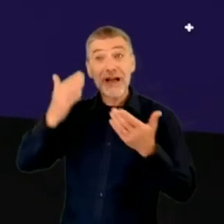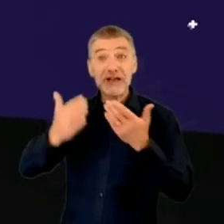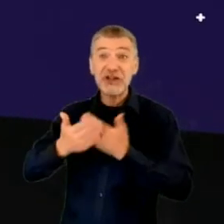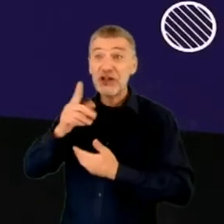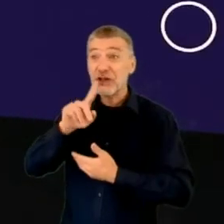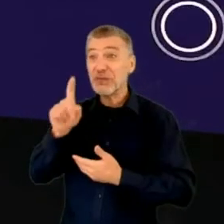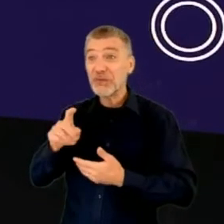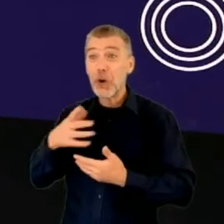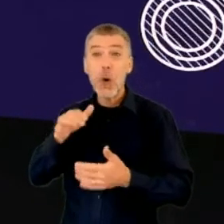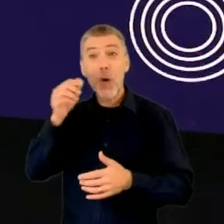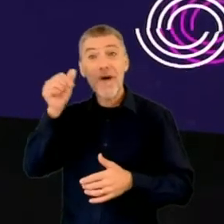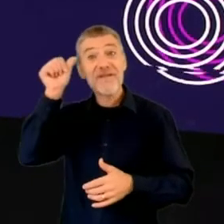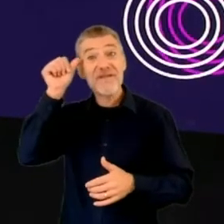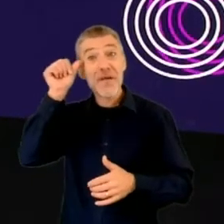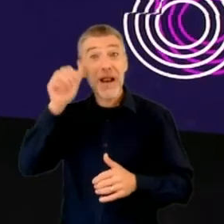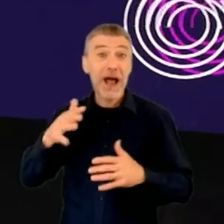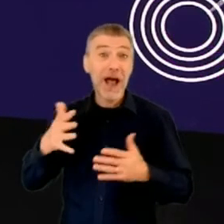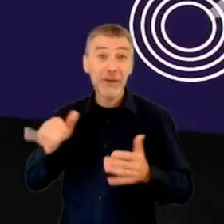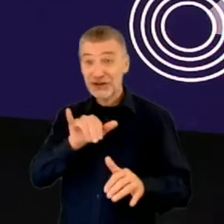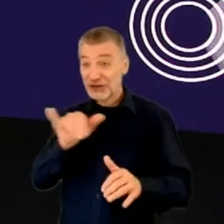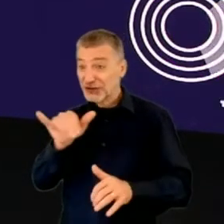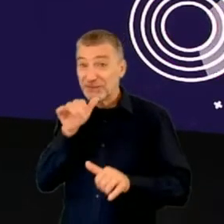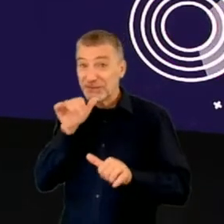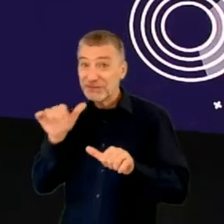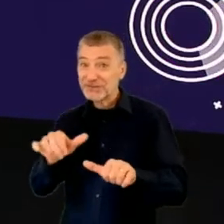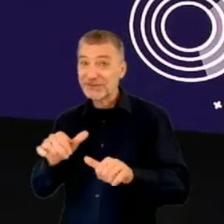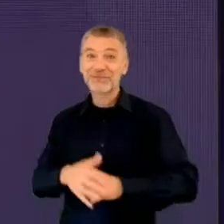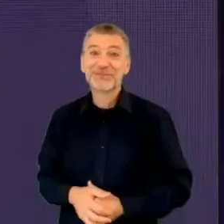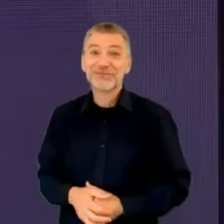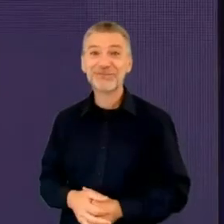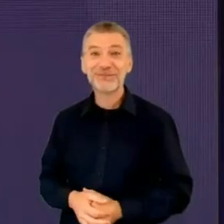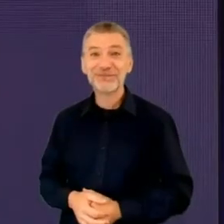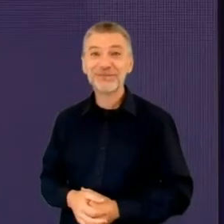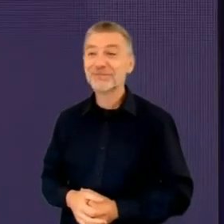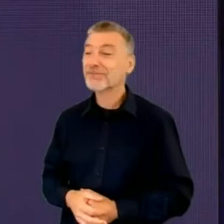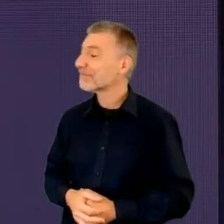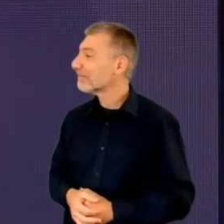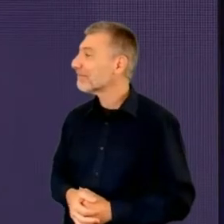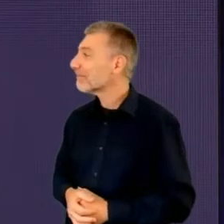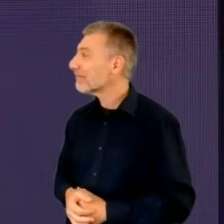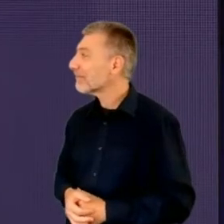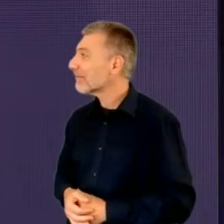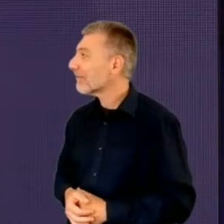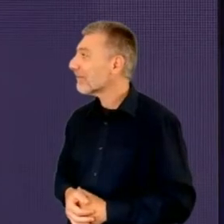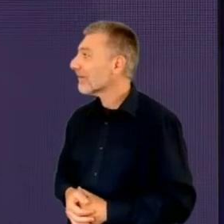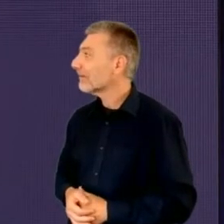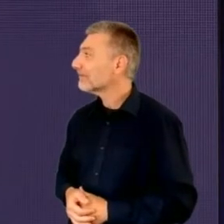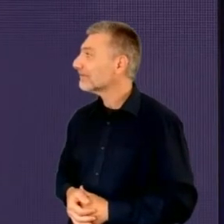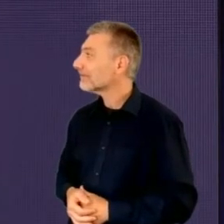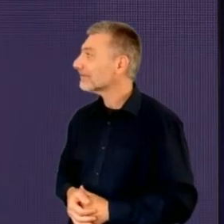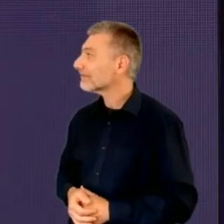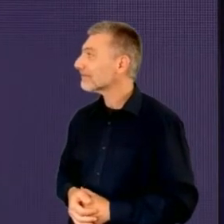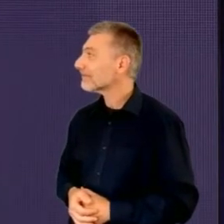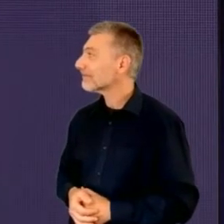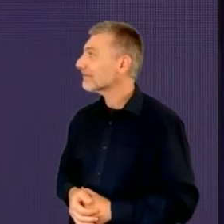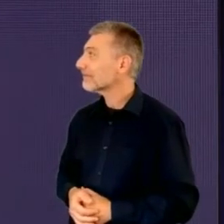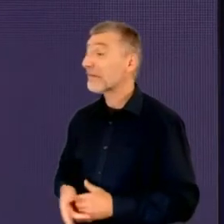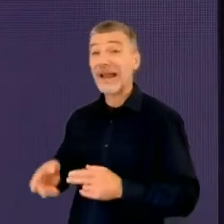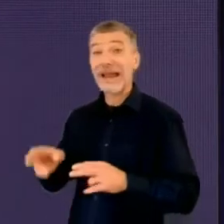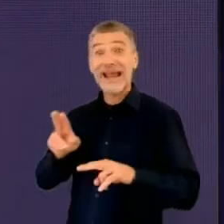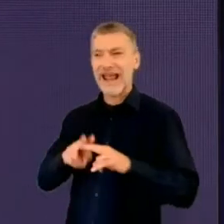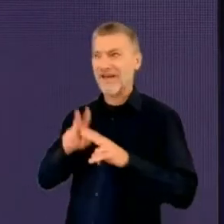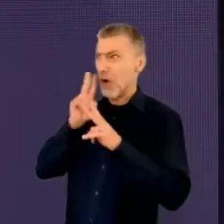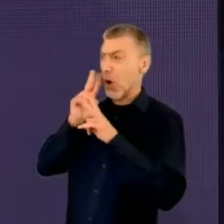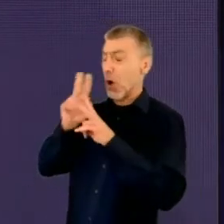So there'll be a whole range of solutions across. I guess the other thing is, if the design is too wacky, you might struggle to